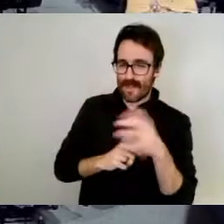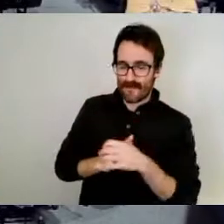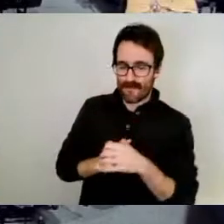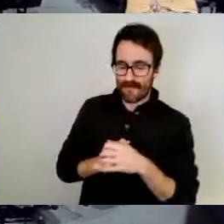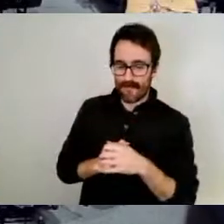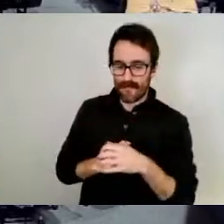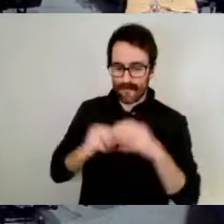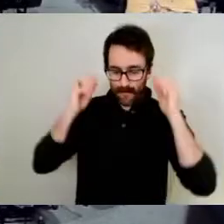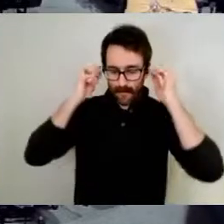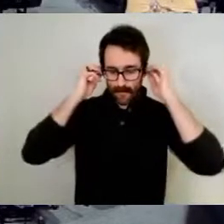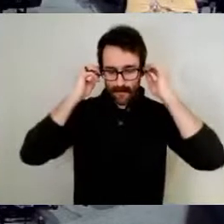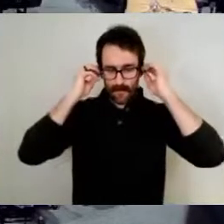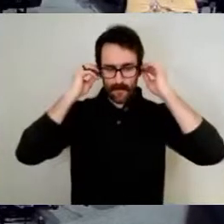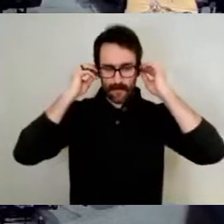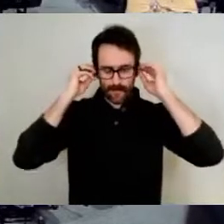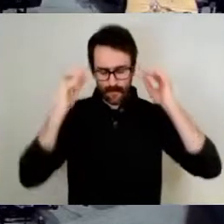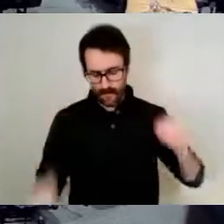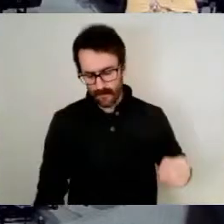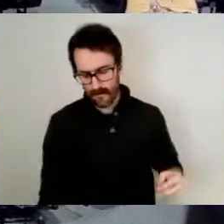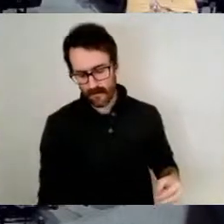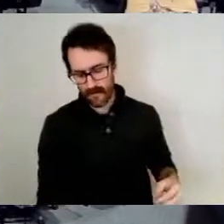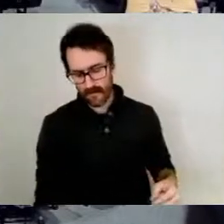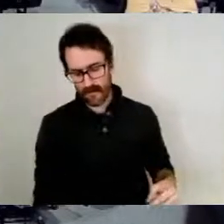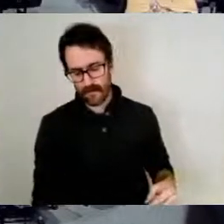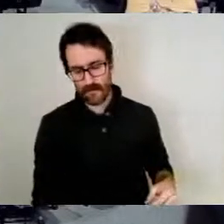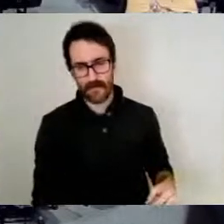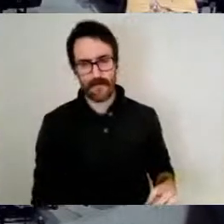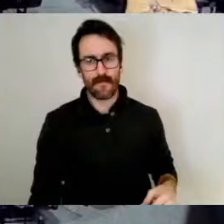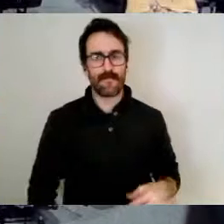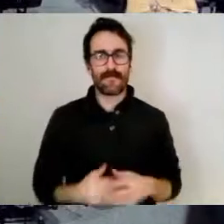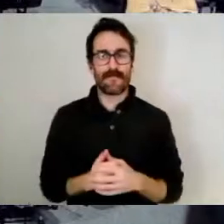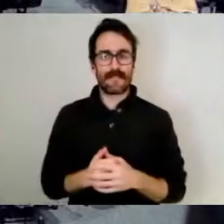Marie-Christine, are you there?